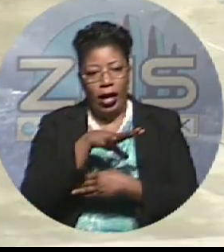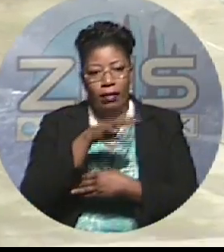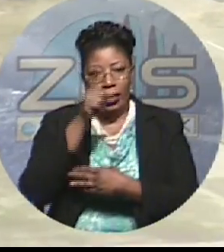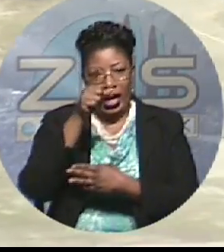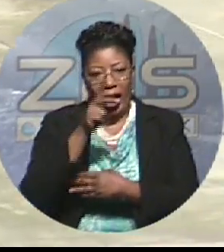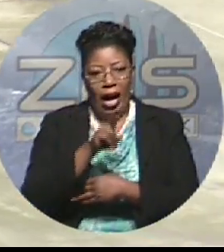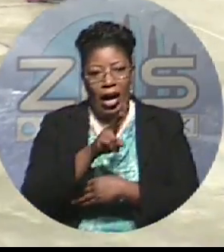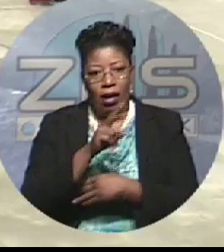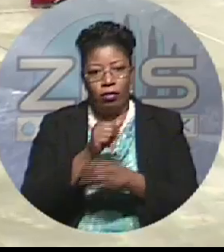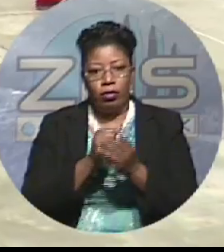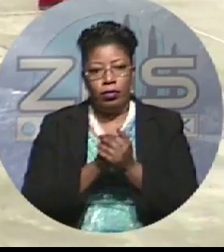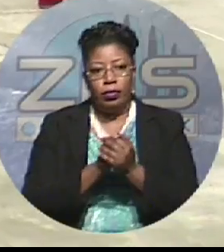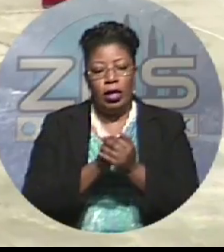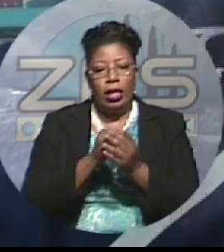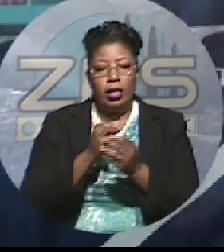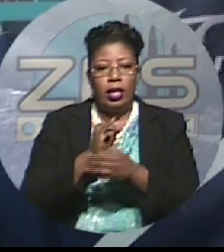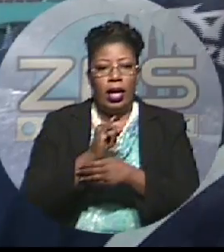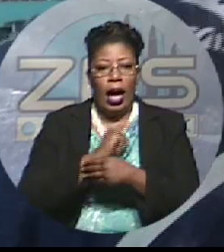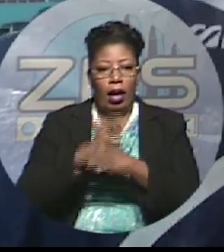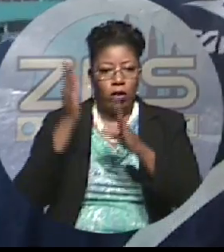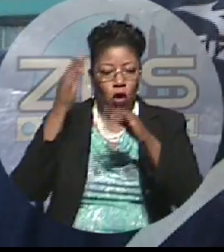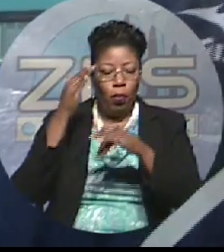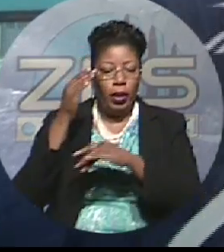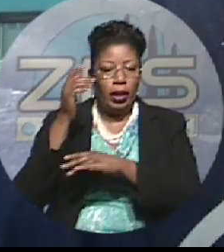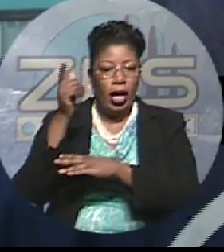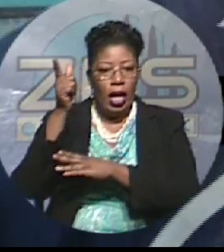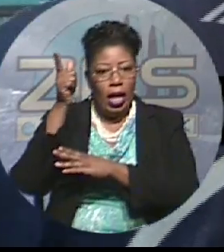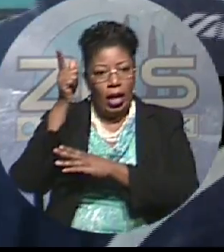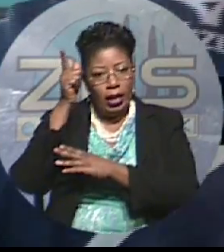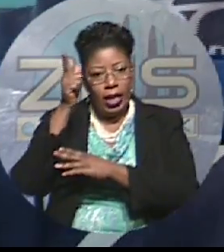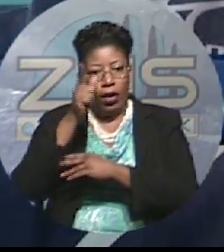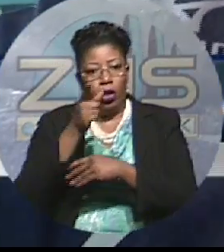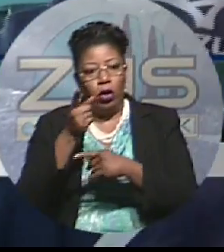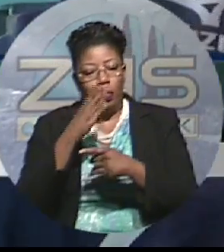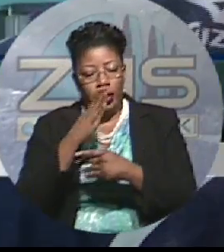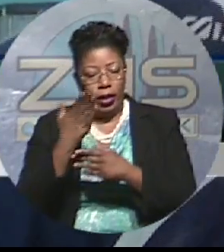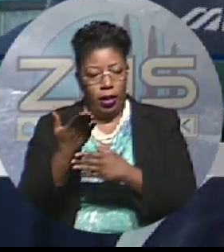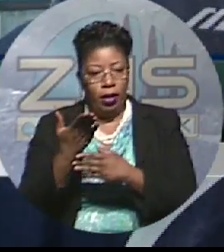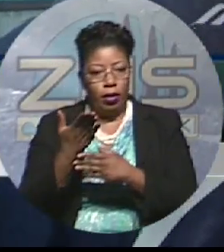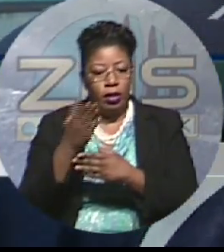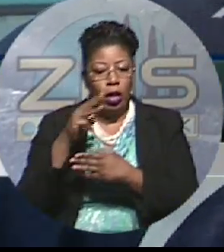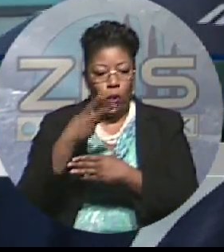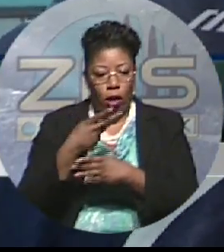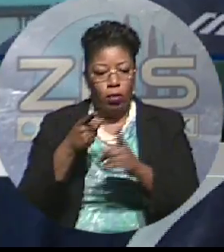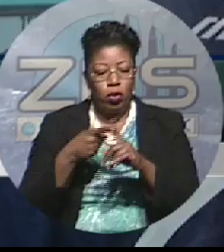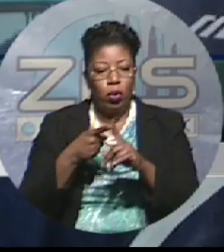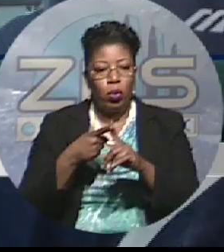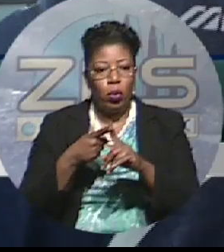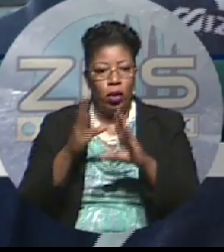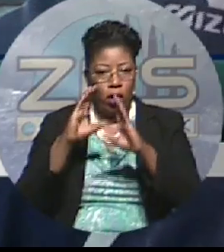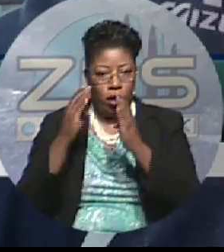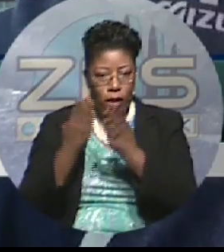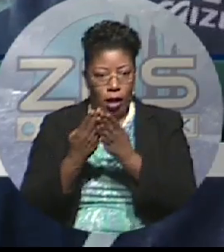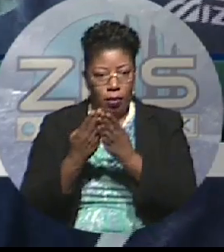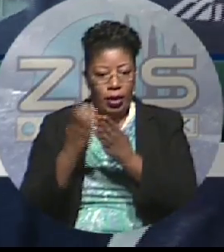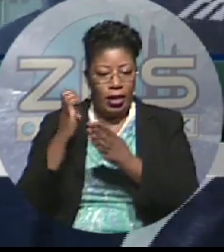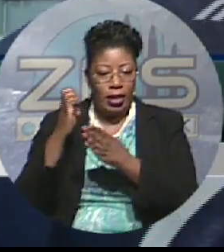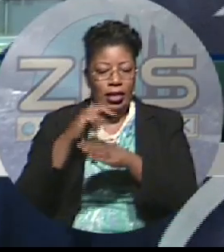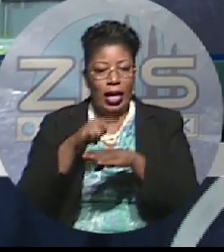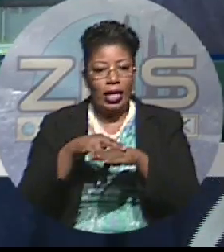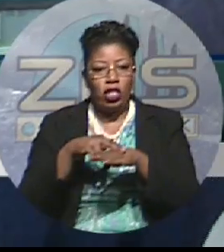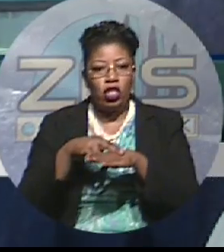1/2. I was hoping Latario would have been here, and I just want to say welcome to the club, to him. He is now a national champion,